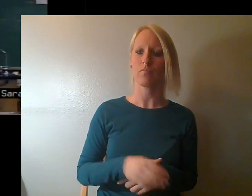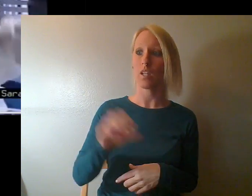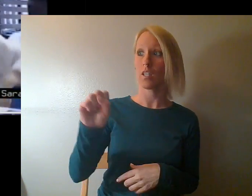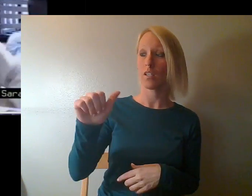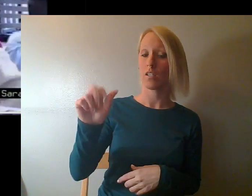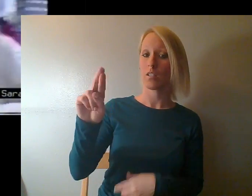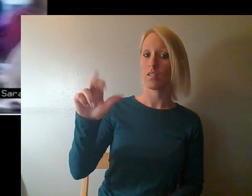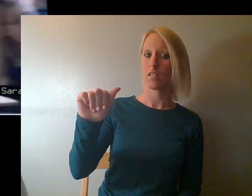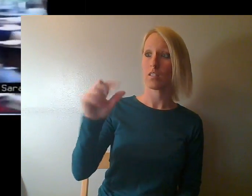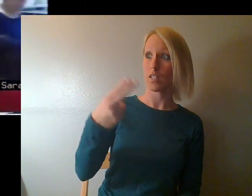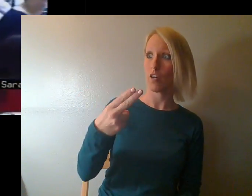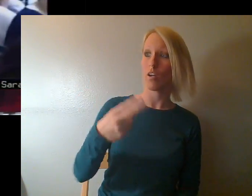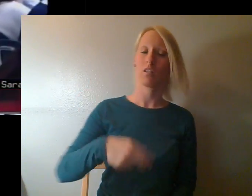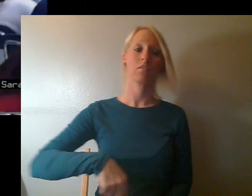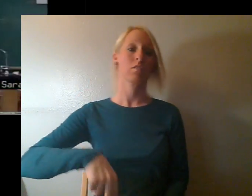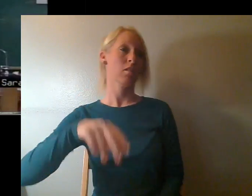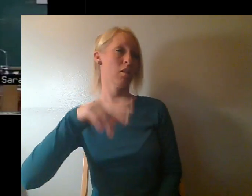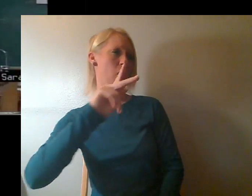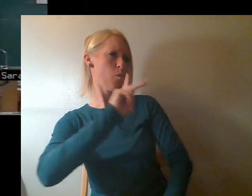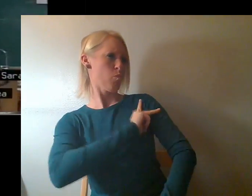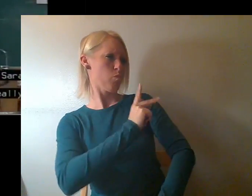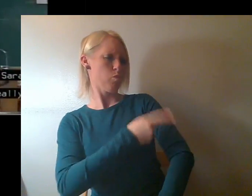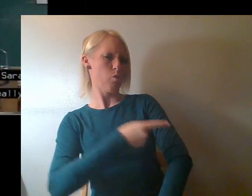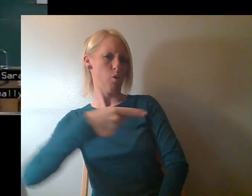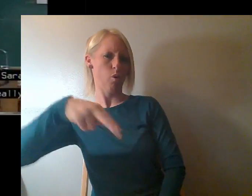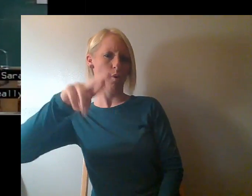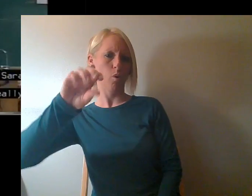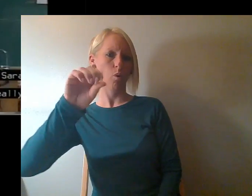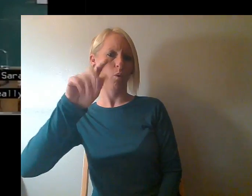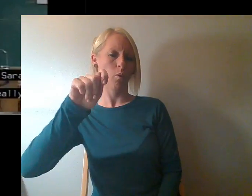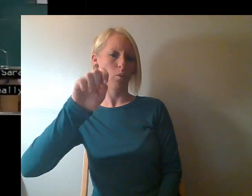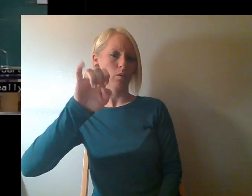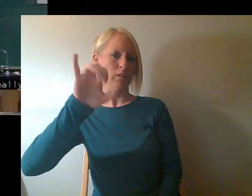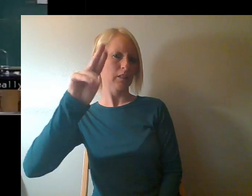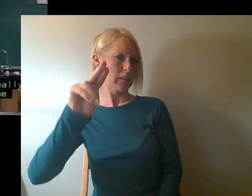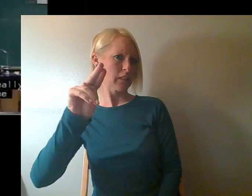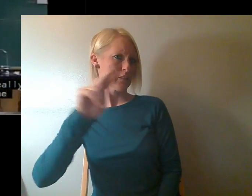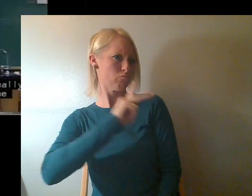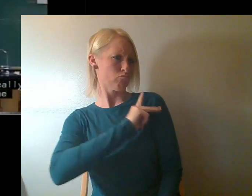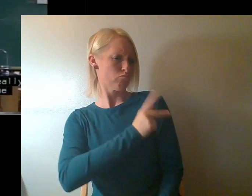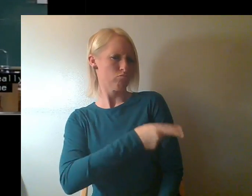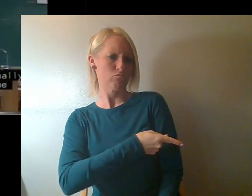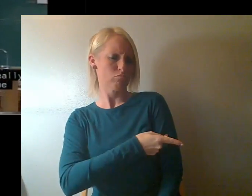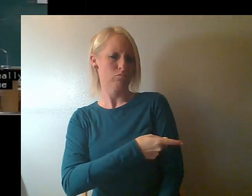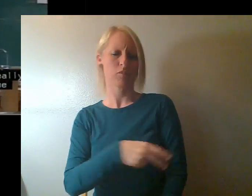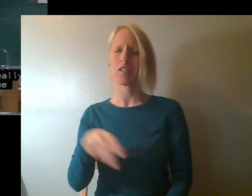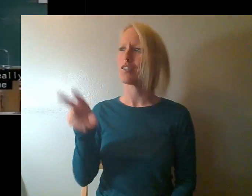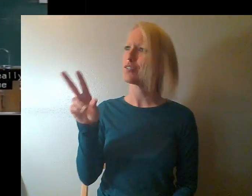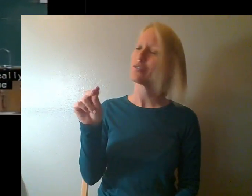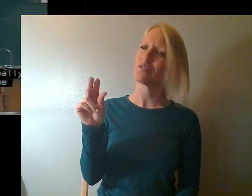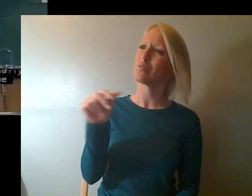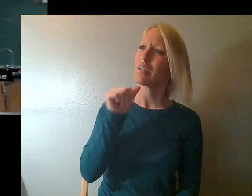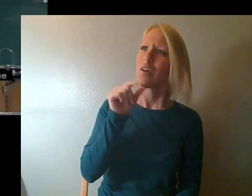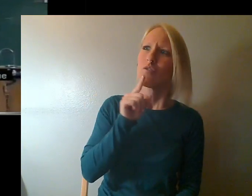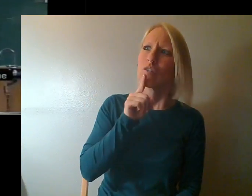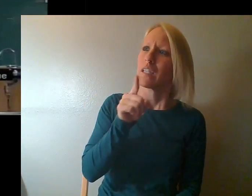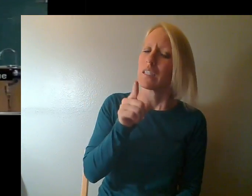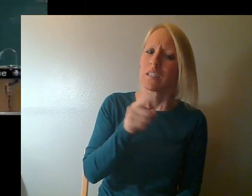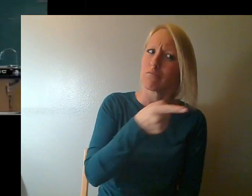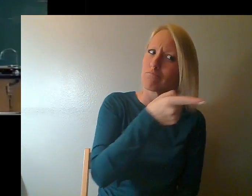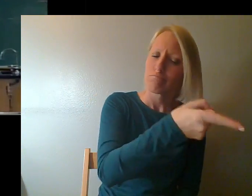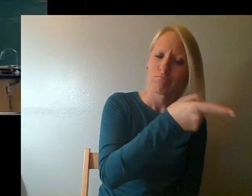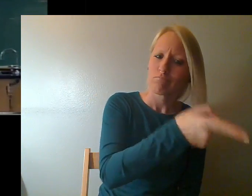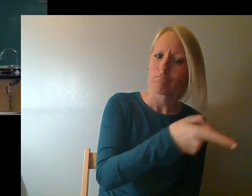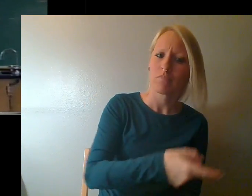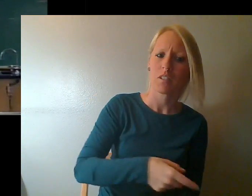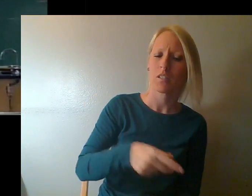Sarah? Is it protein? Well, protein, no, not really. Just remember, this is the chloroplast. Oh. Okay, protein's going to be made somewhere